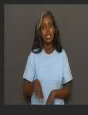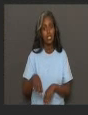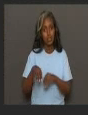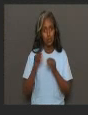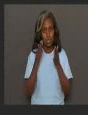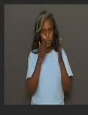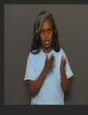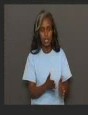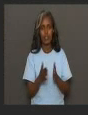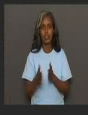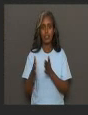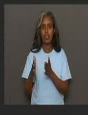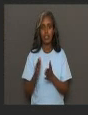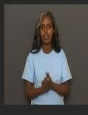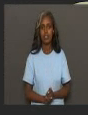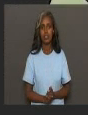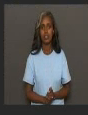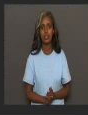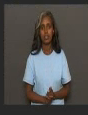Students, let's get ready.